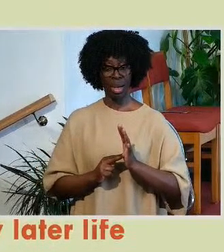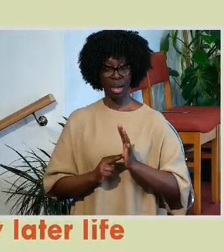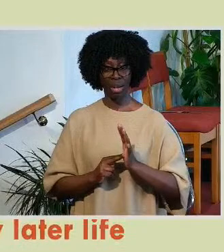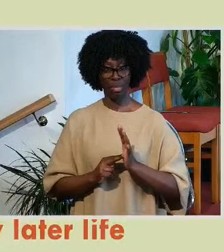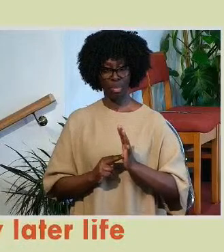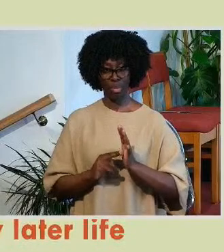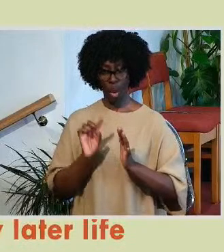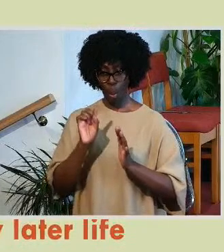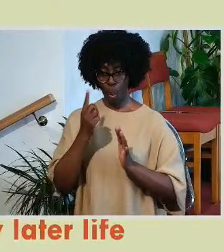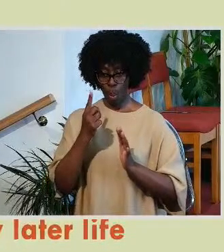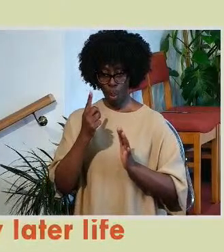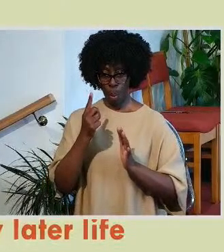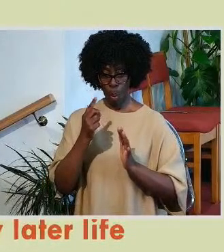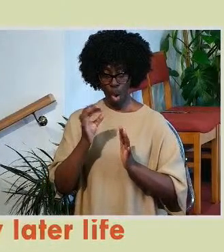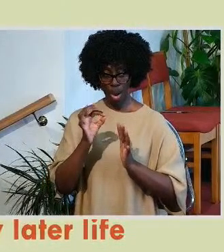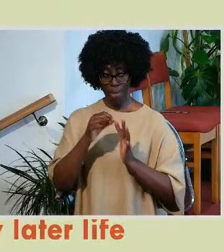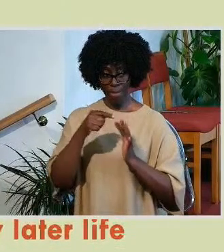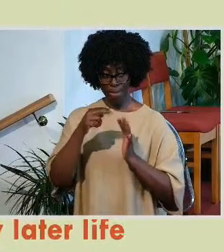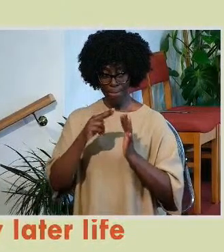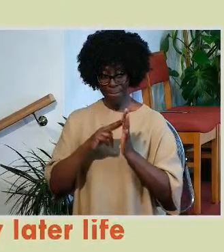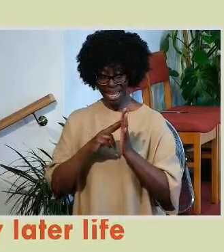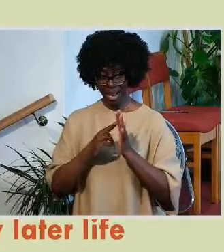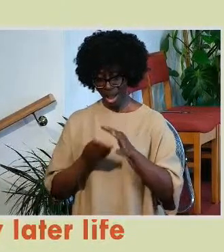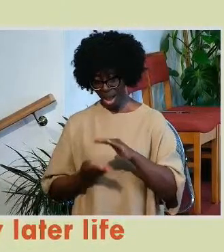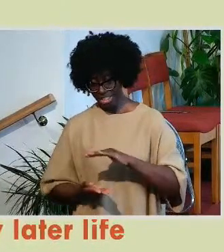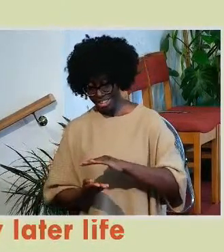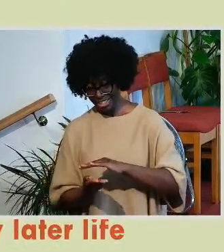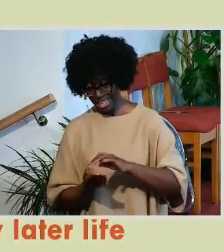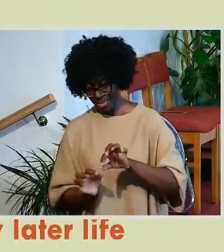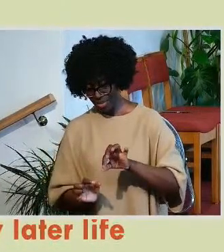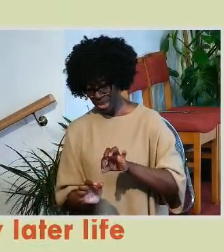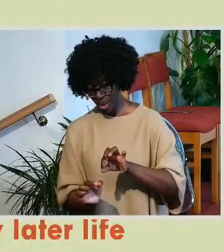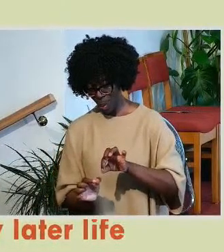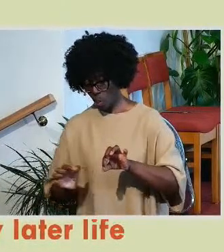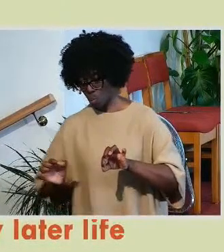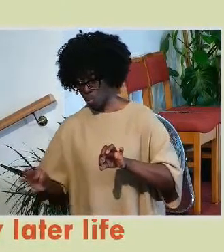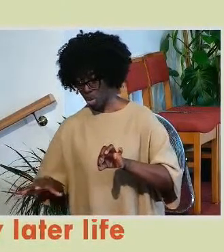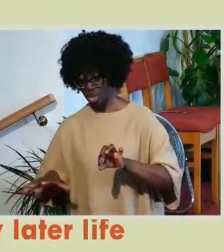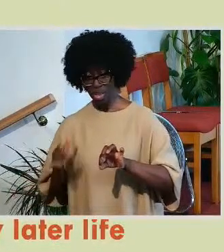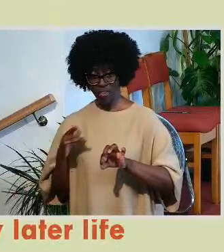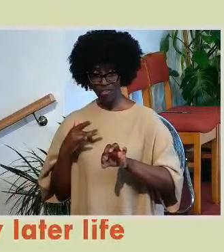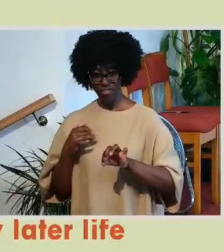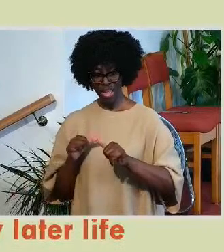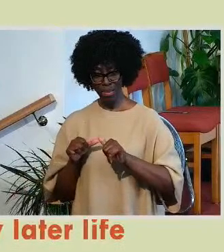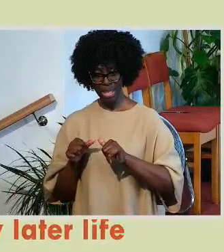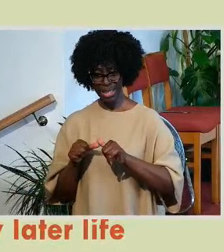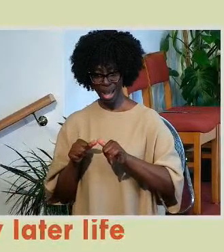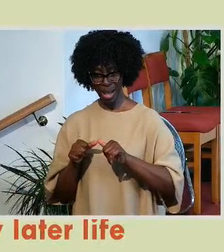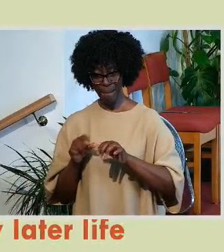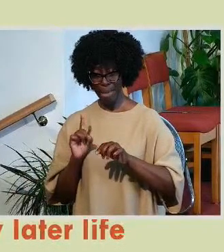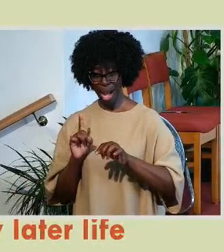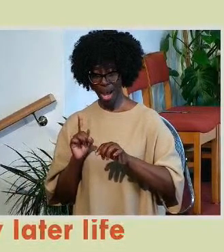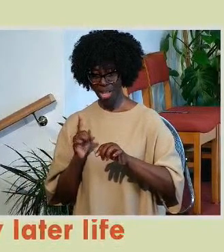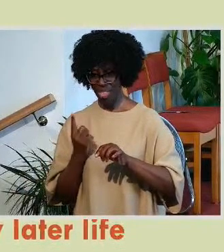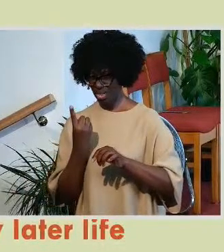difference. But the more pins you remove, the bigger the effect you'll have. So it's the same thing with our